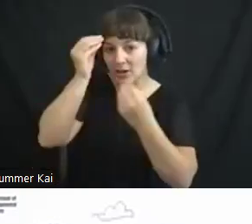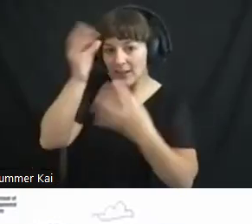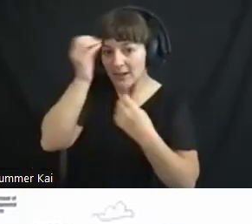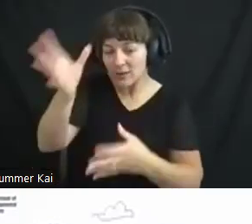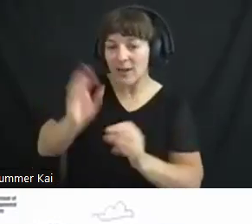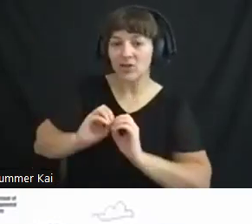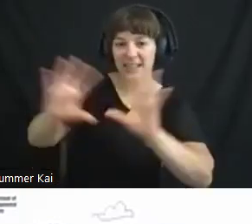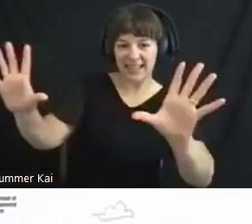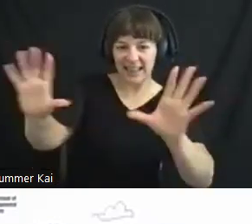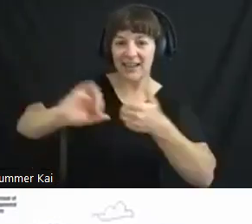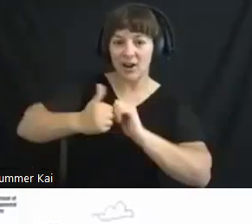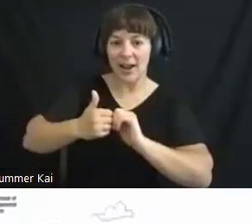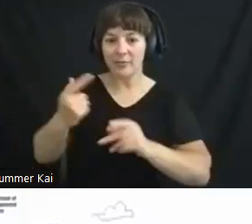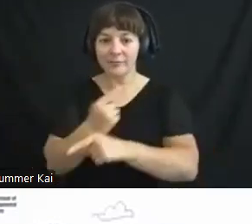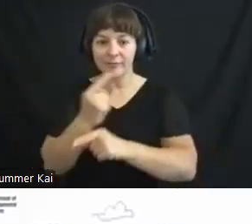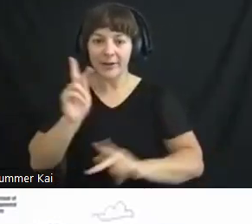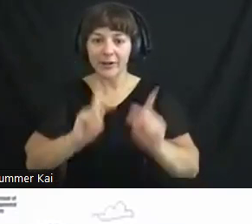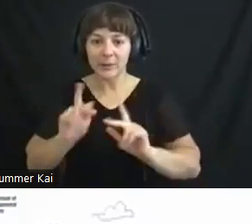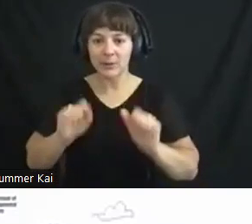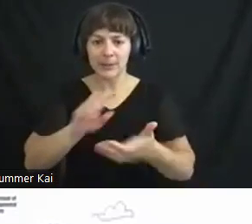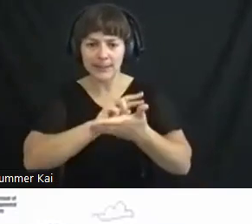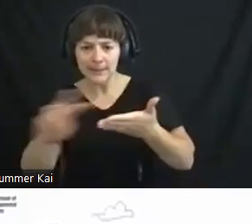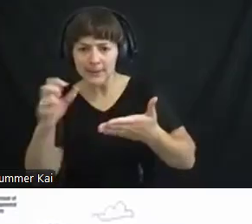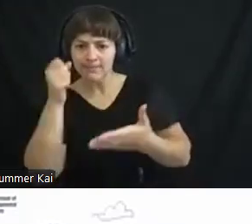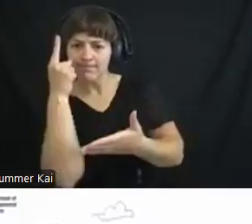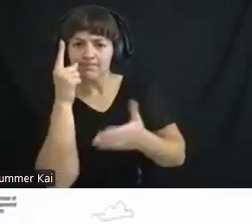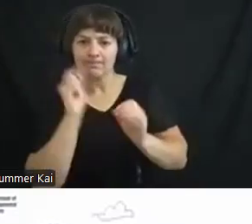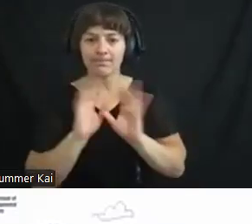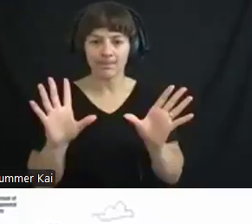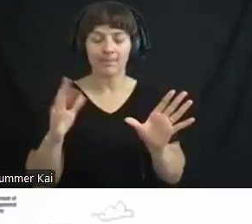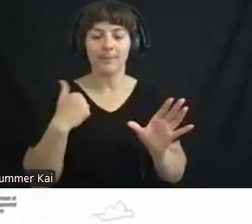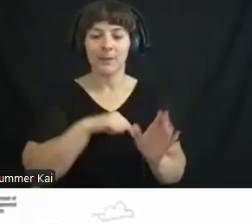can understand. We use it and turn it around to